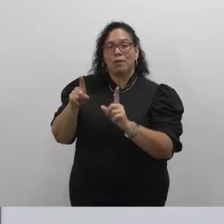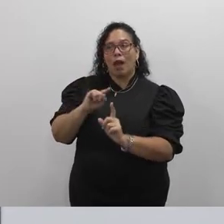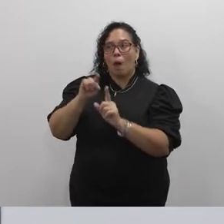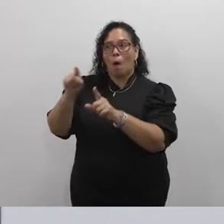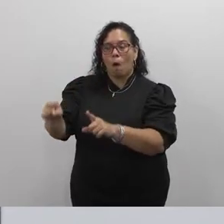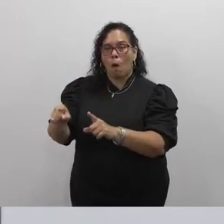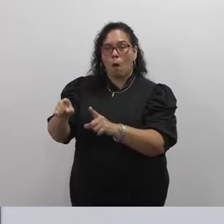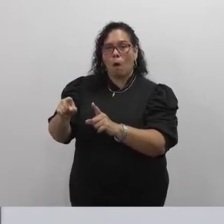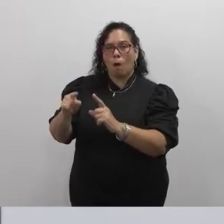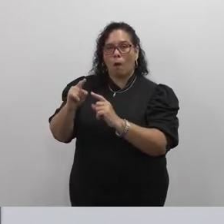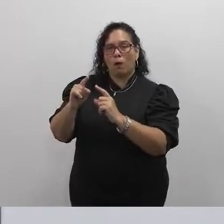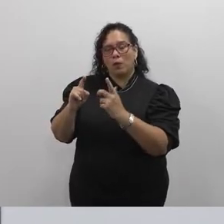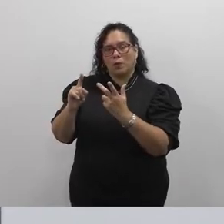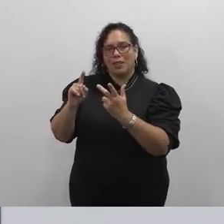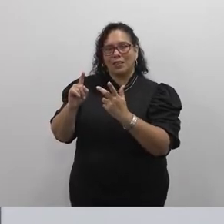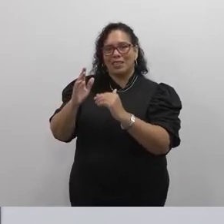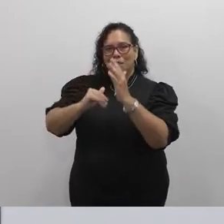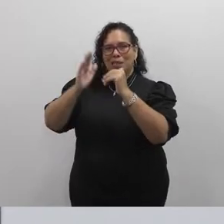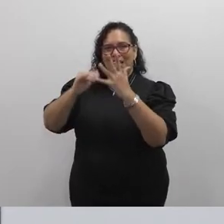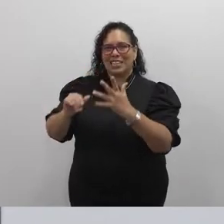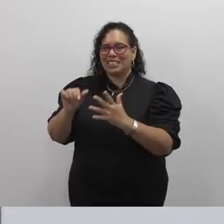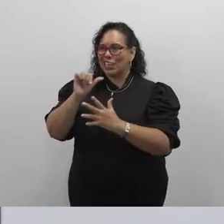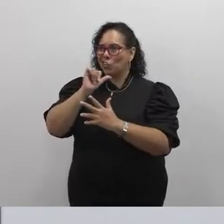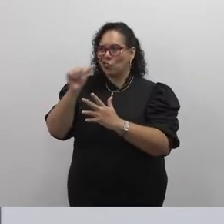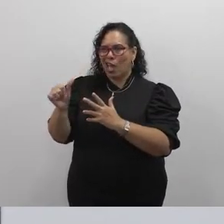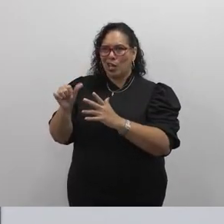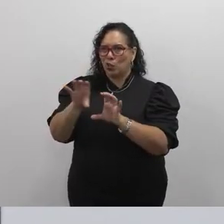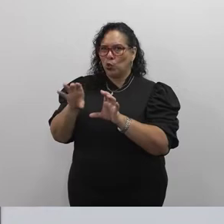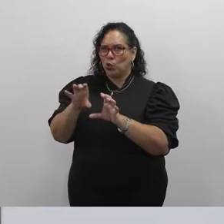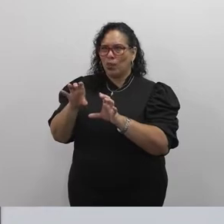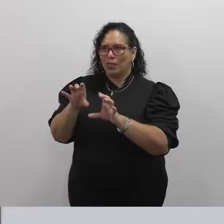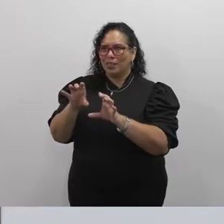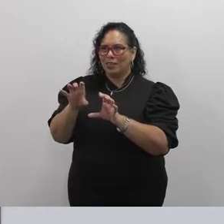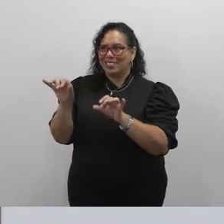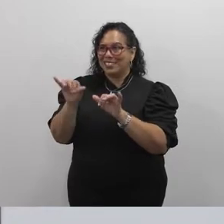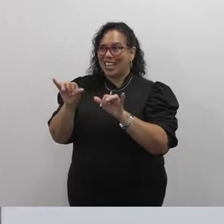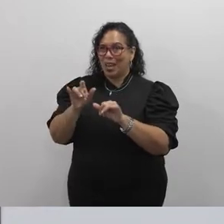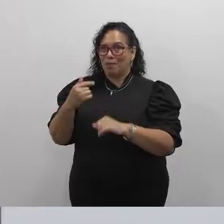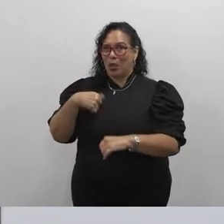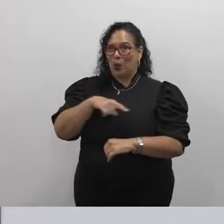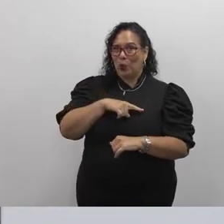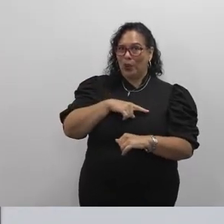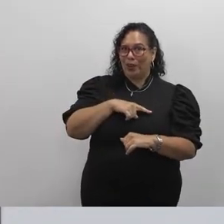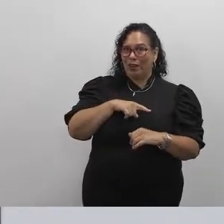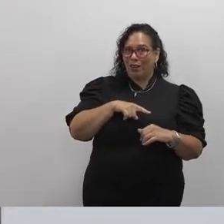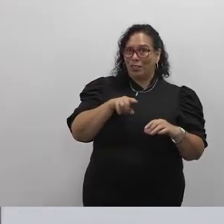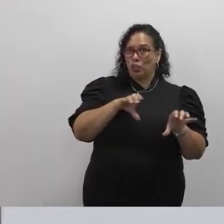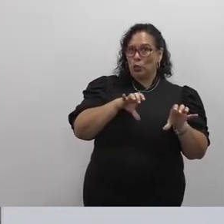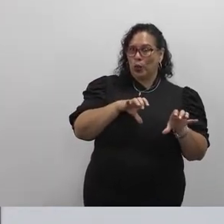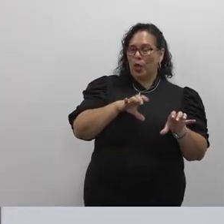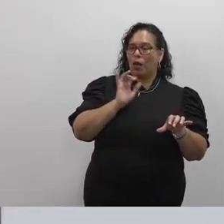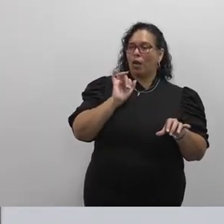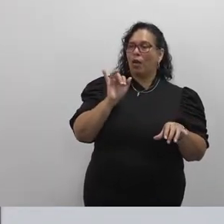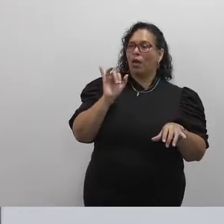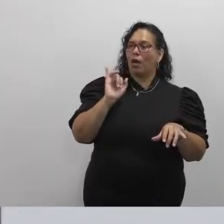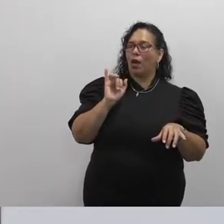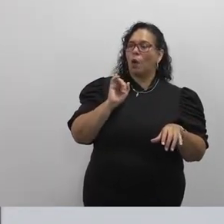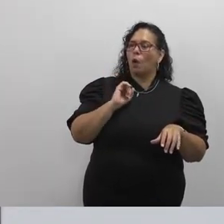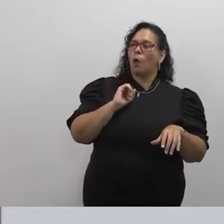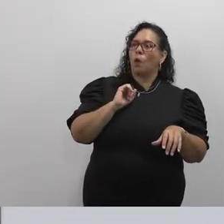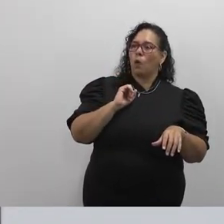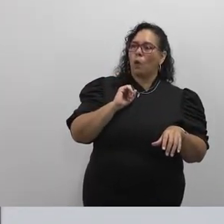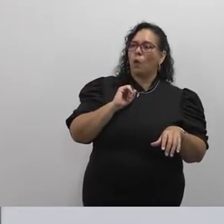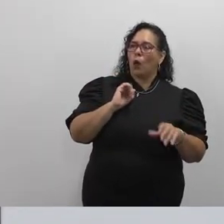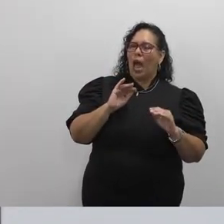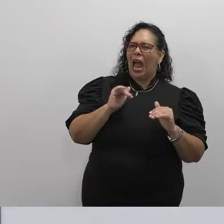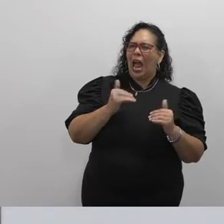facility that's not checking all those boxes that we are, right? That's when it jumps out to me even more. And I start thinking along the lines of, how can they